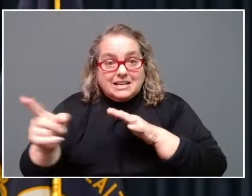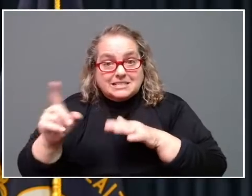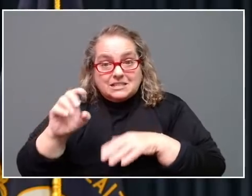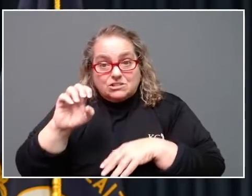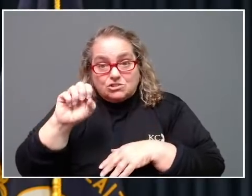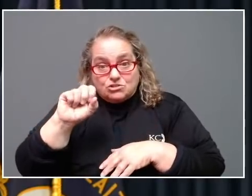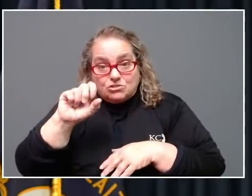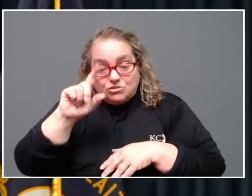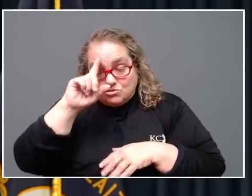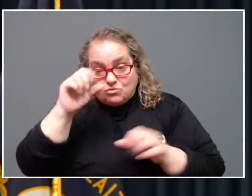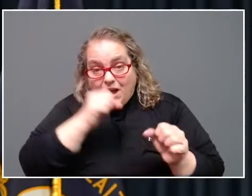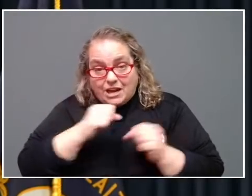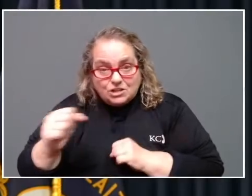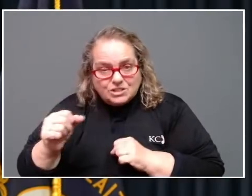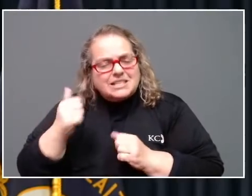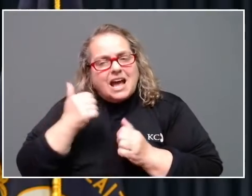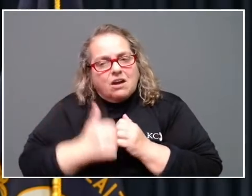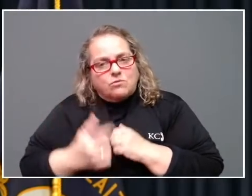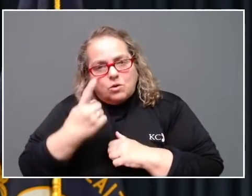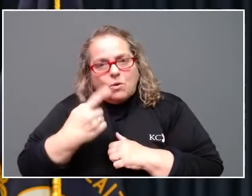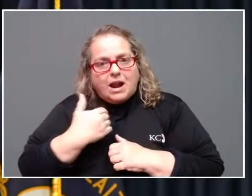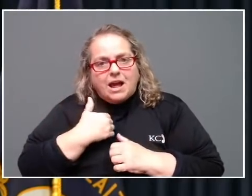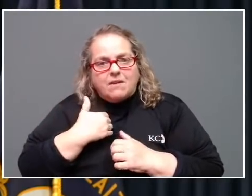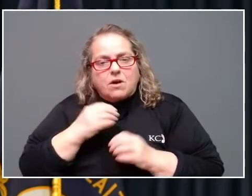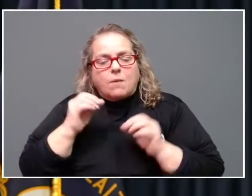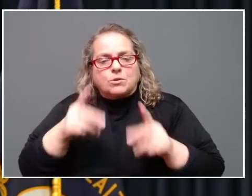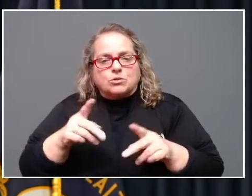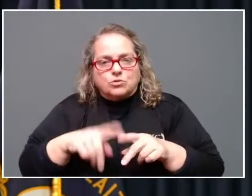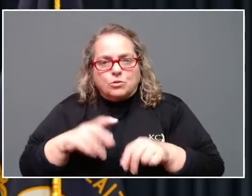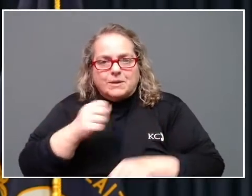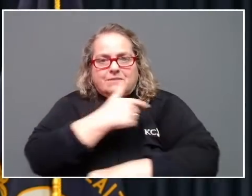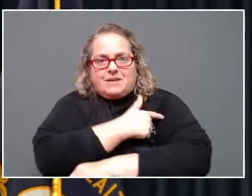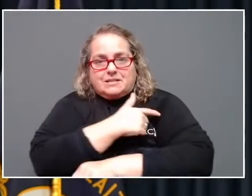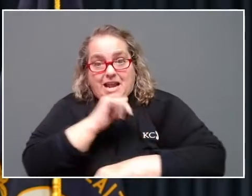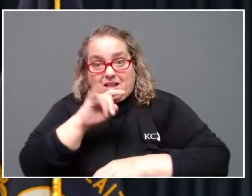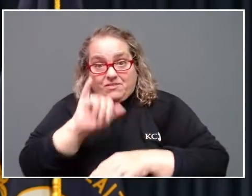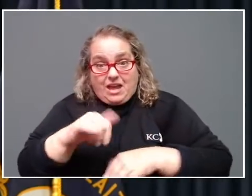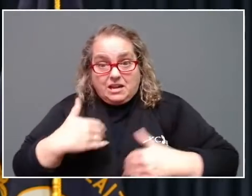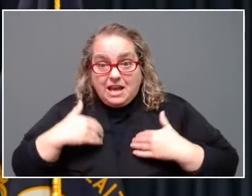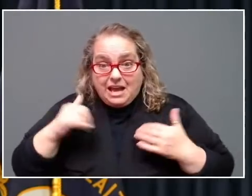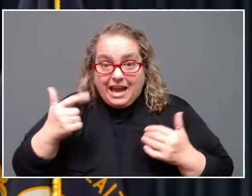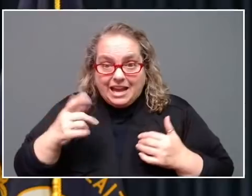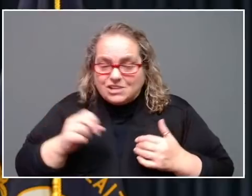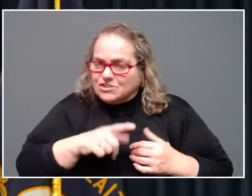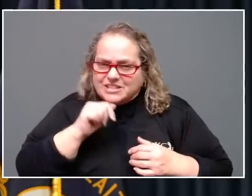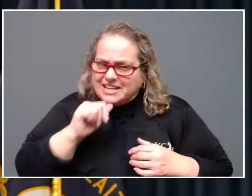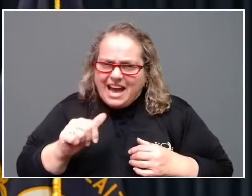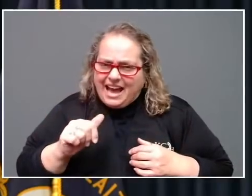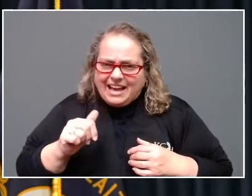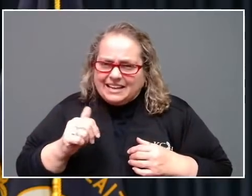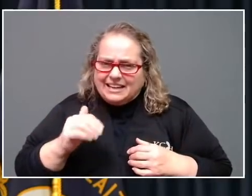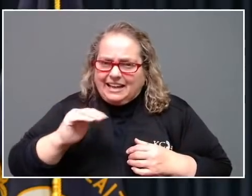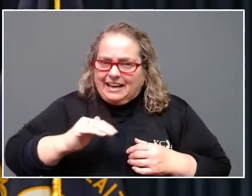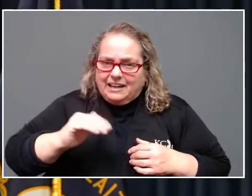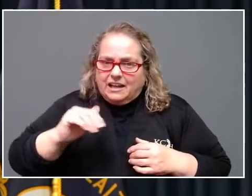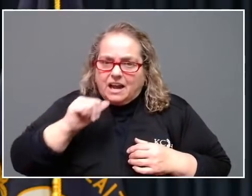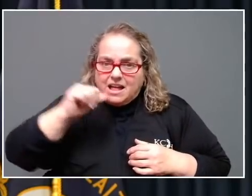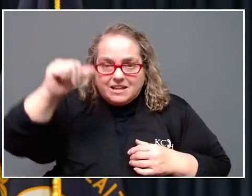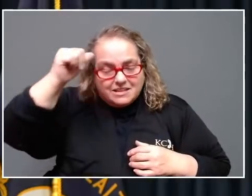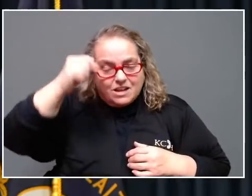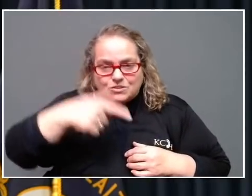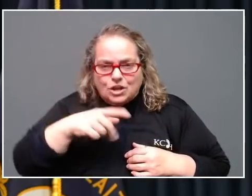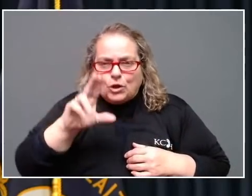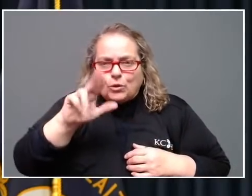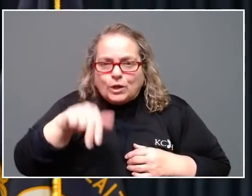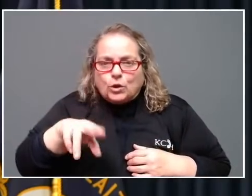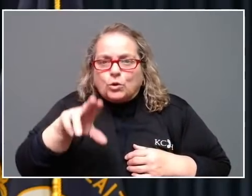be vaccinated. But at that young age, they're not just little adults. I mean, they're uniquely physiologic beings,